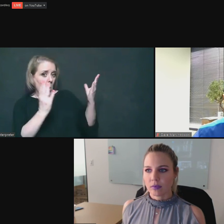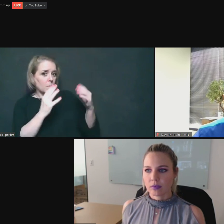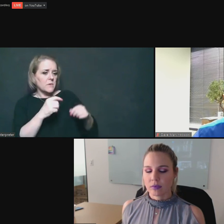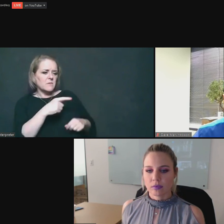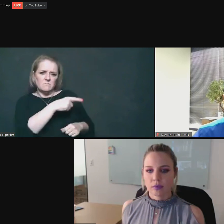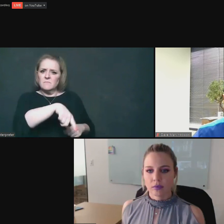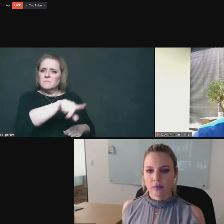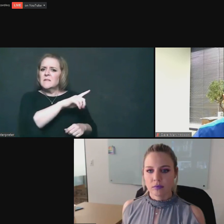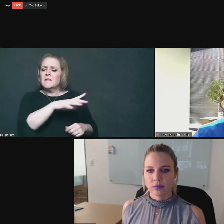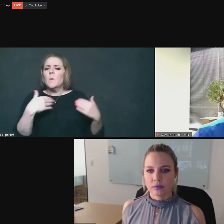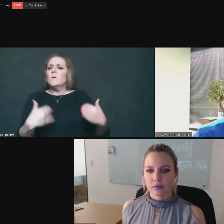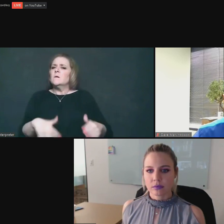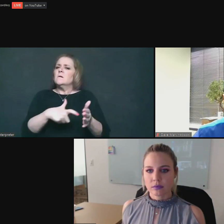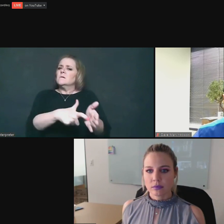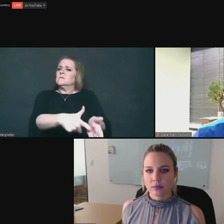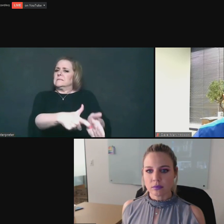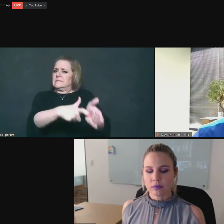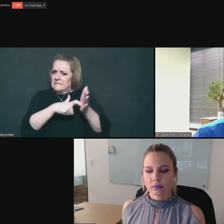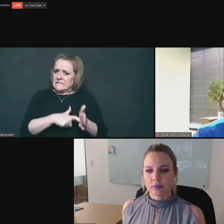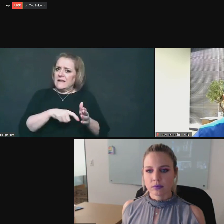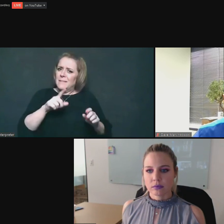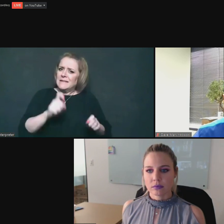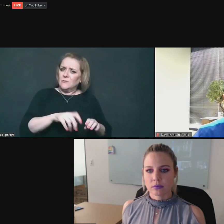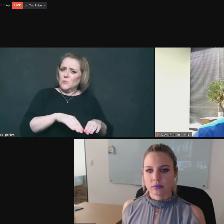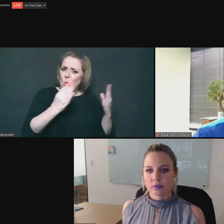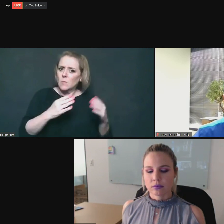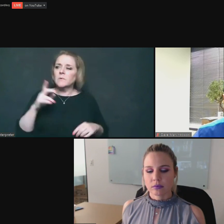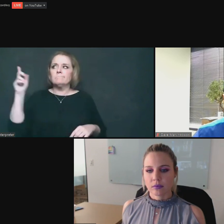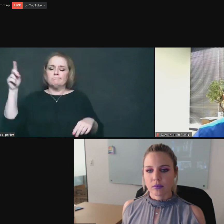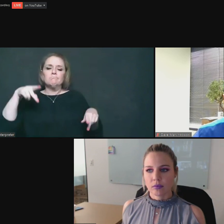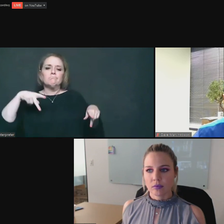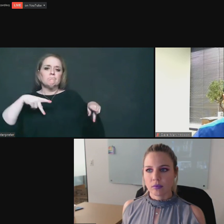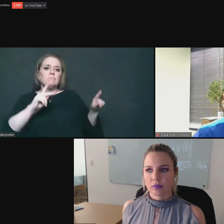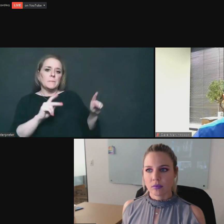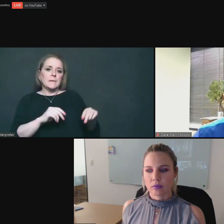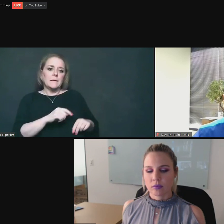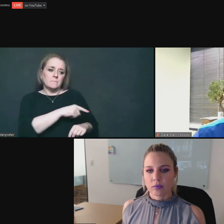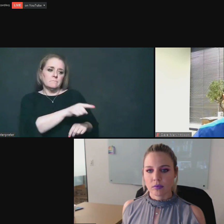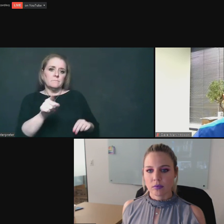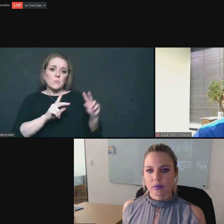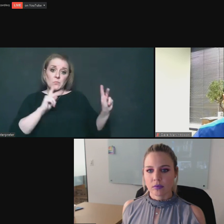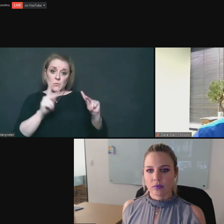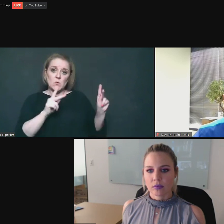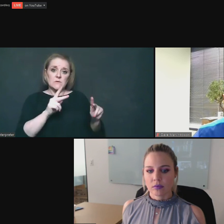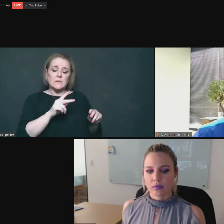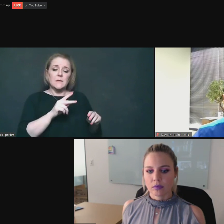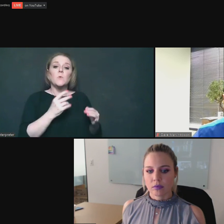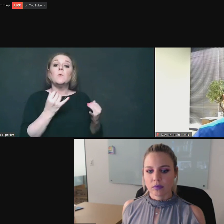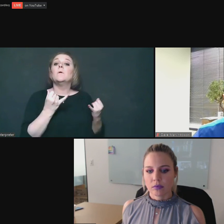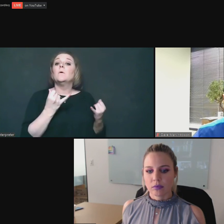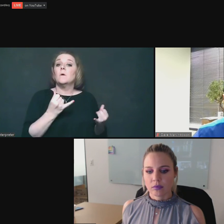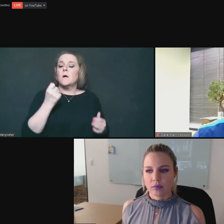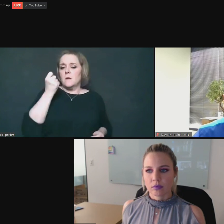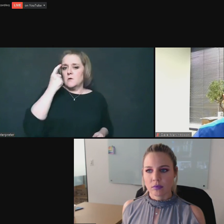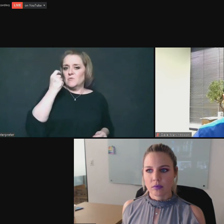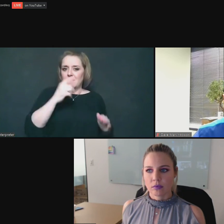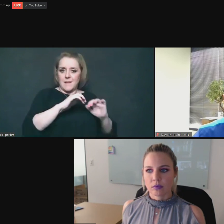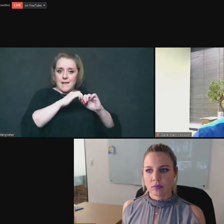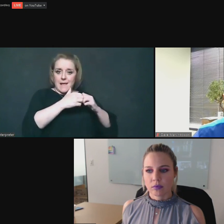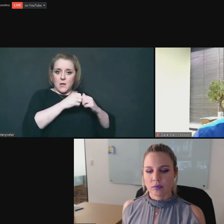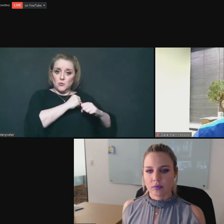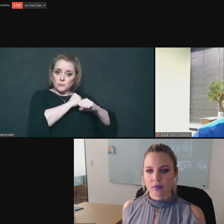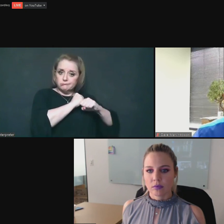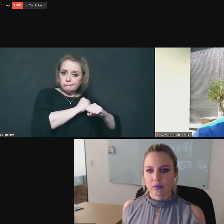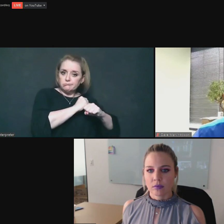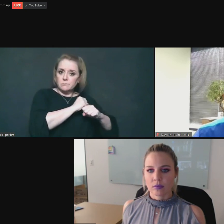demand, and I think the operators of these businesses understand how to protect themselves, their